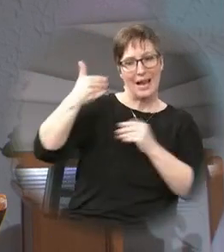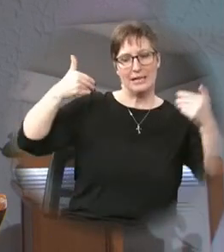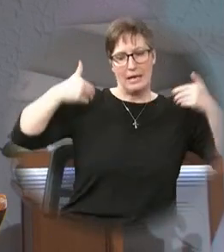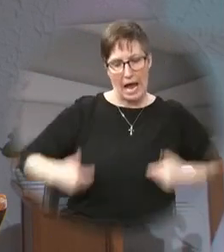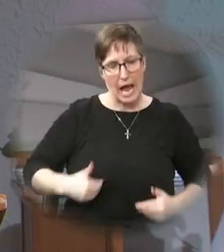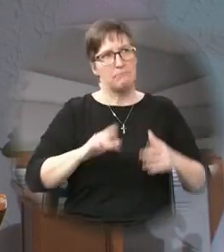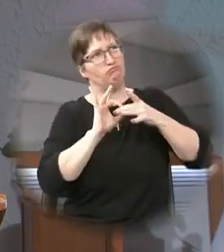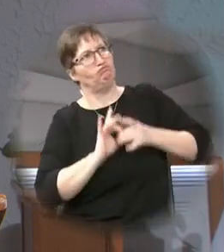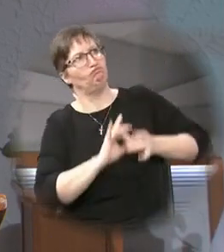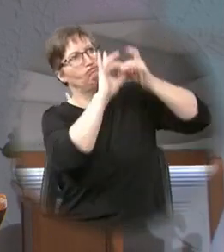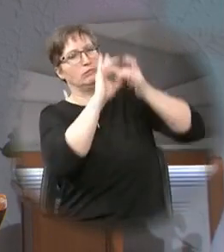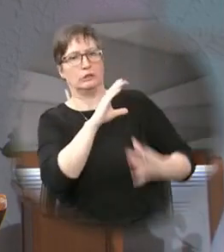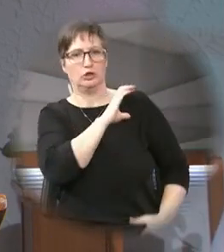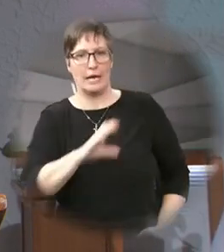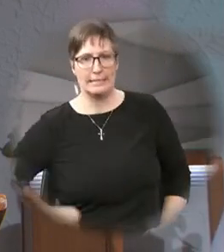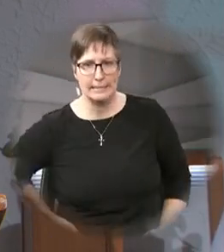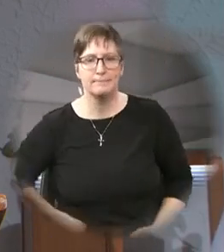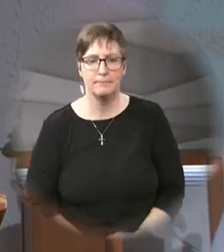of Christ.